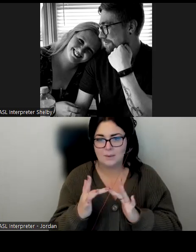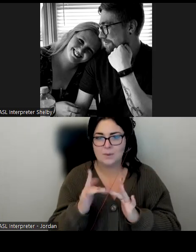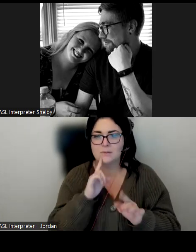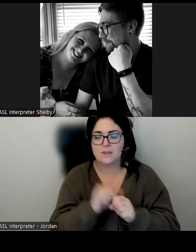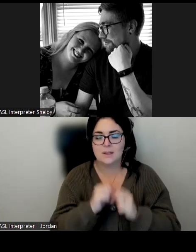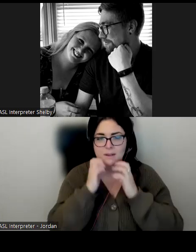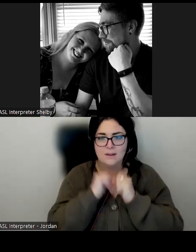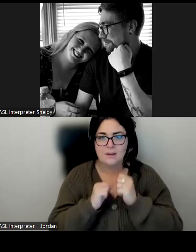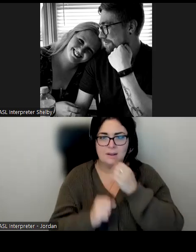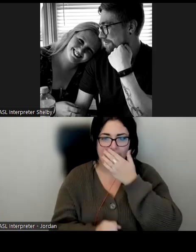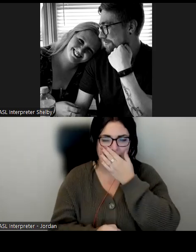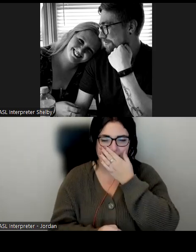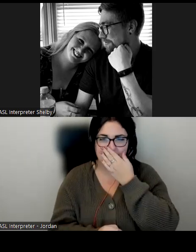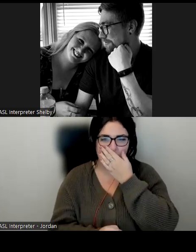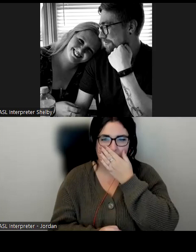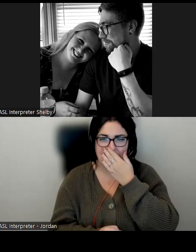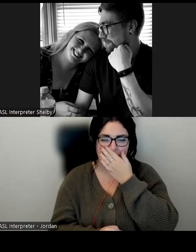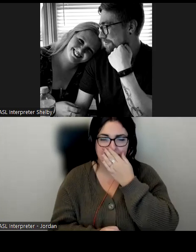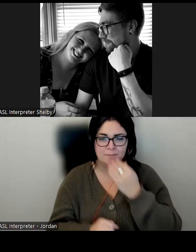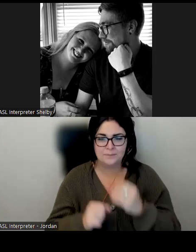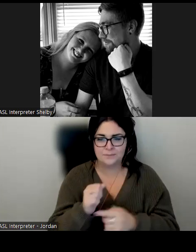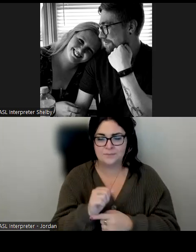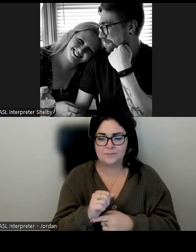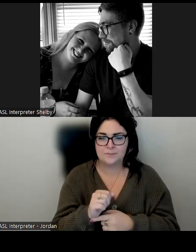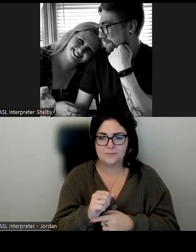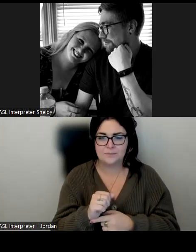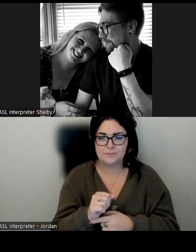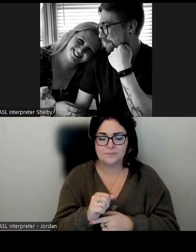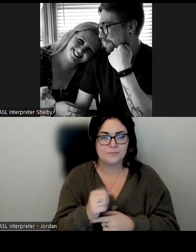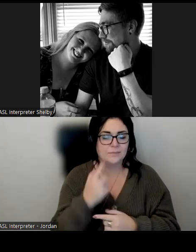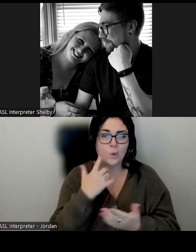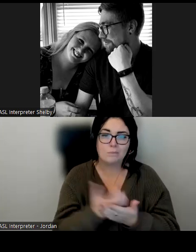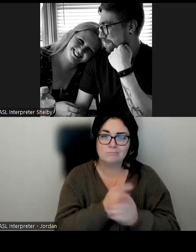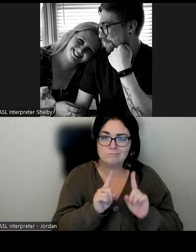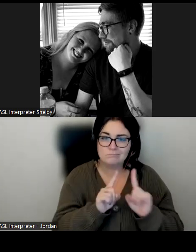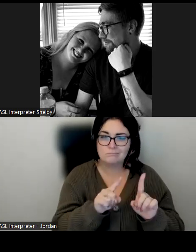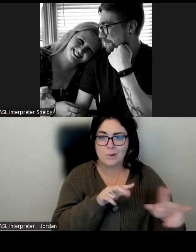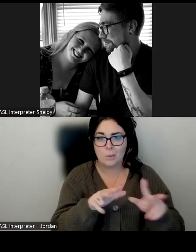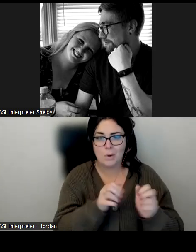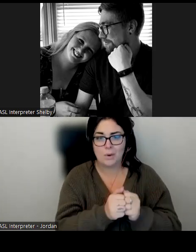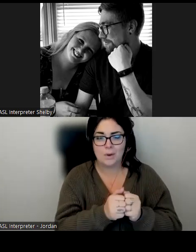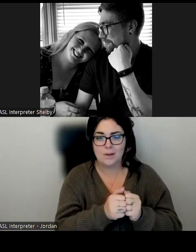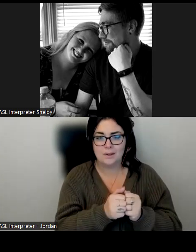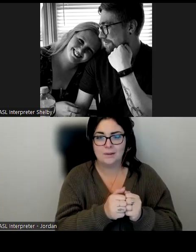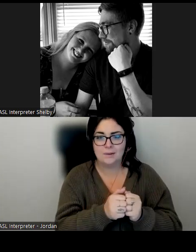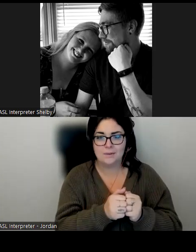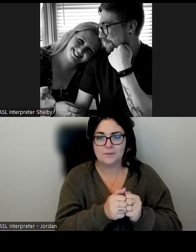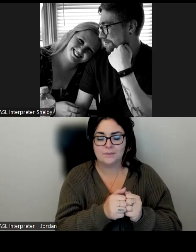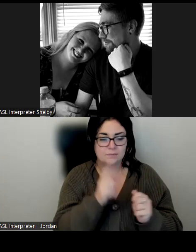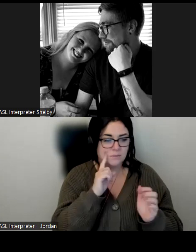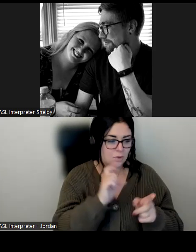people. So, having a tea with someone, going for a walk with them, calling them for a